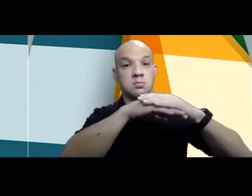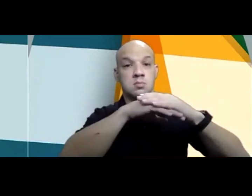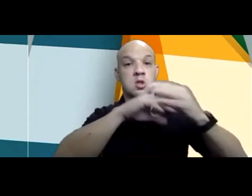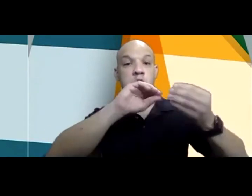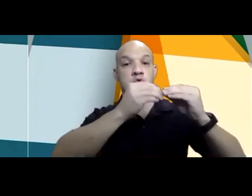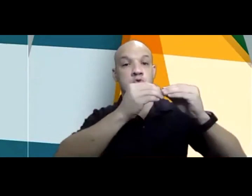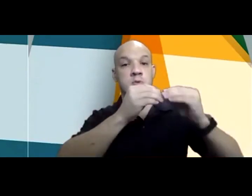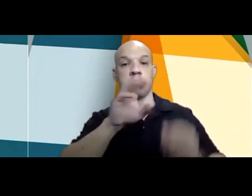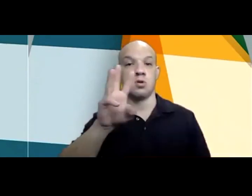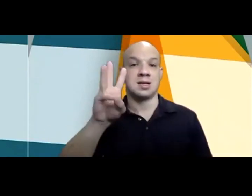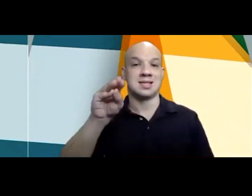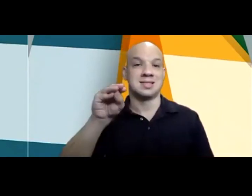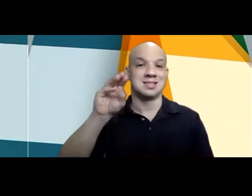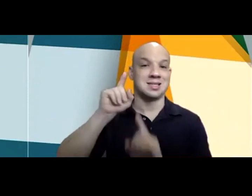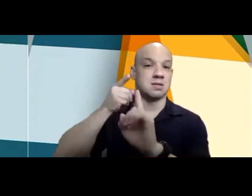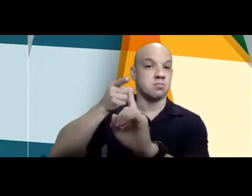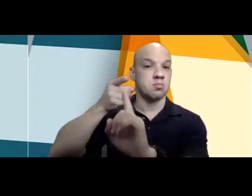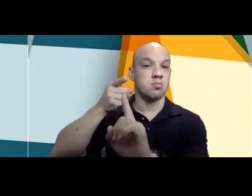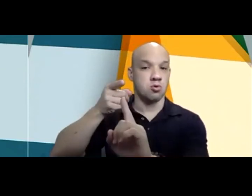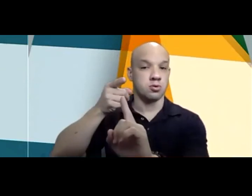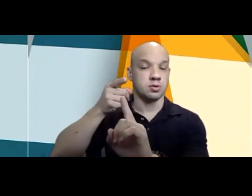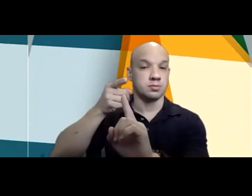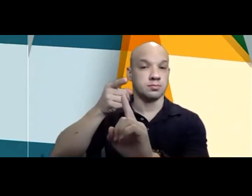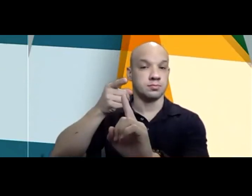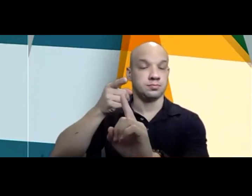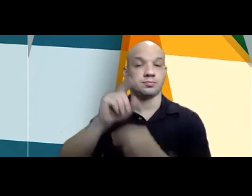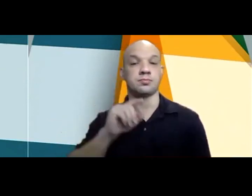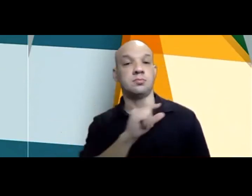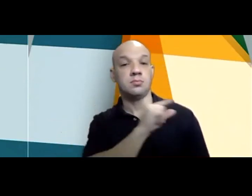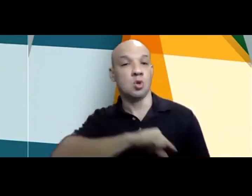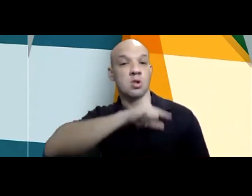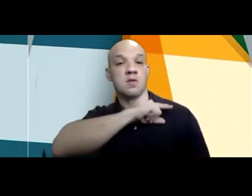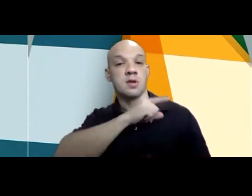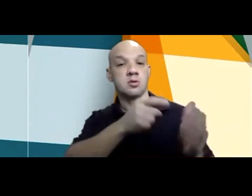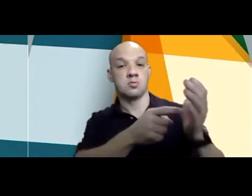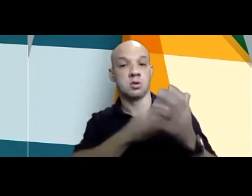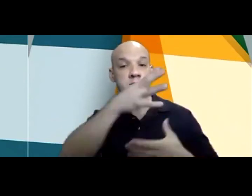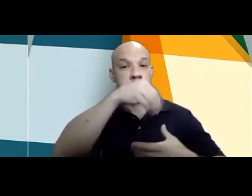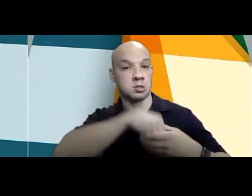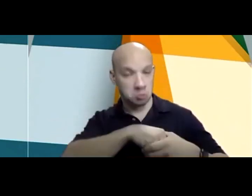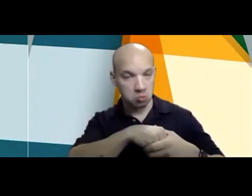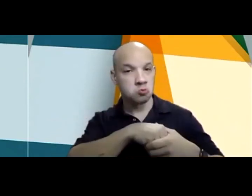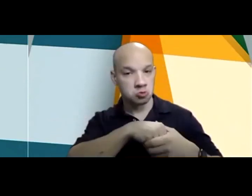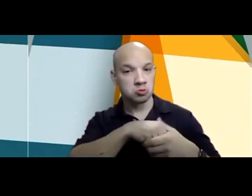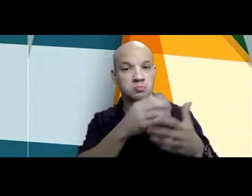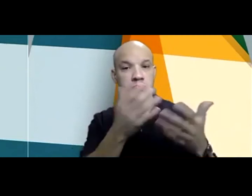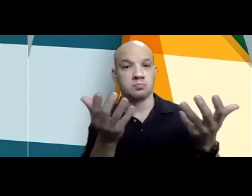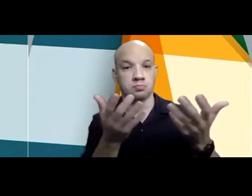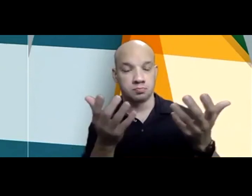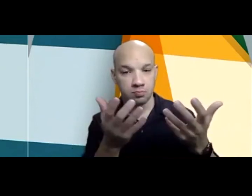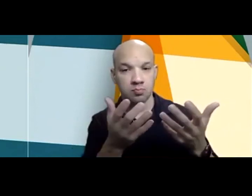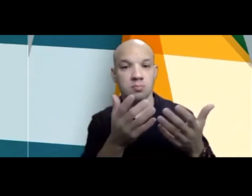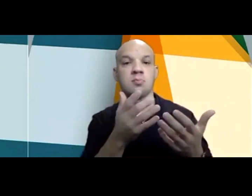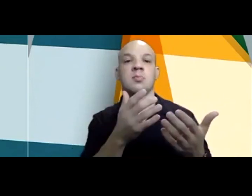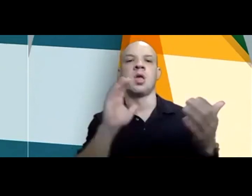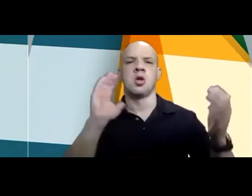of 60 points. Qualification requirements includes, among others, compatible projects.